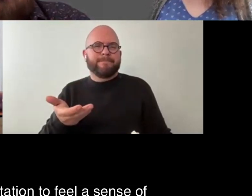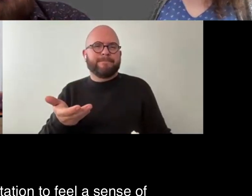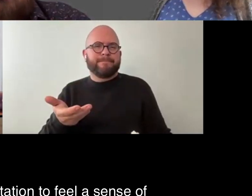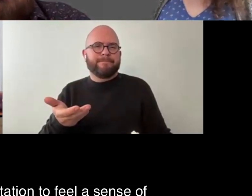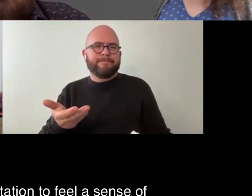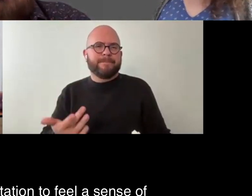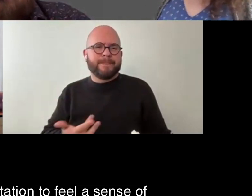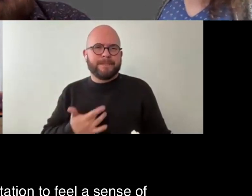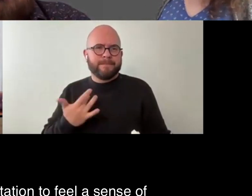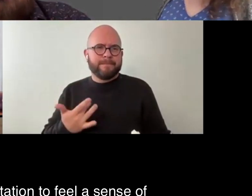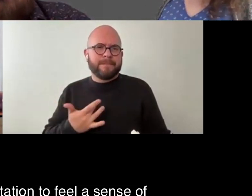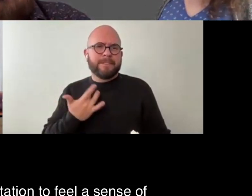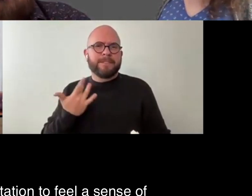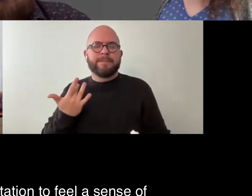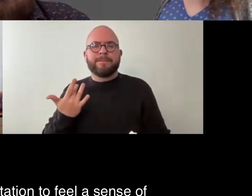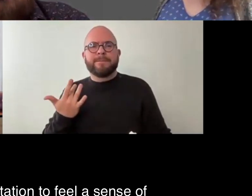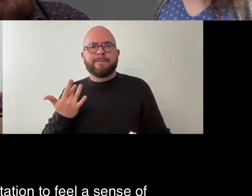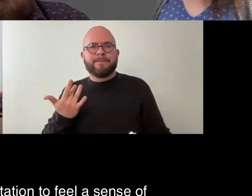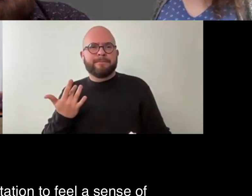feel a sense of like,